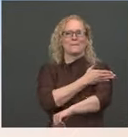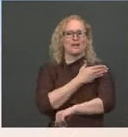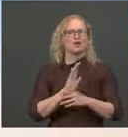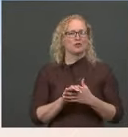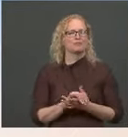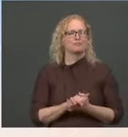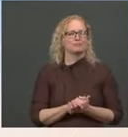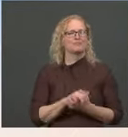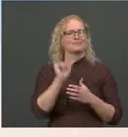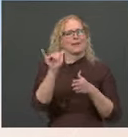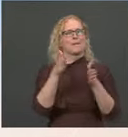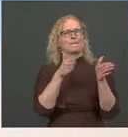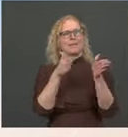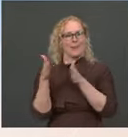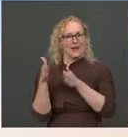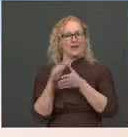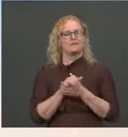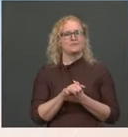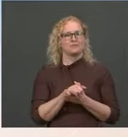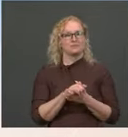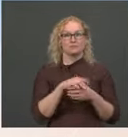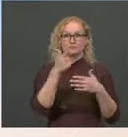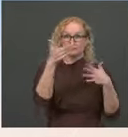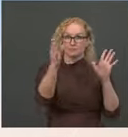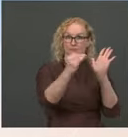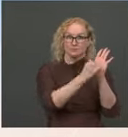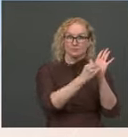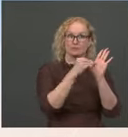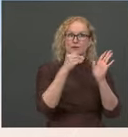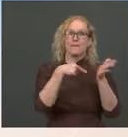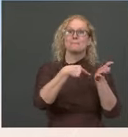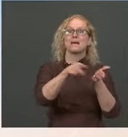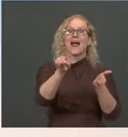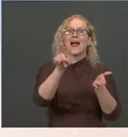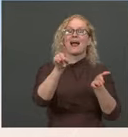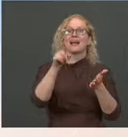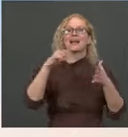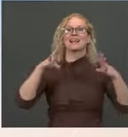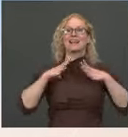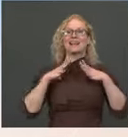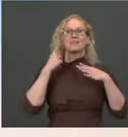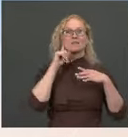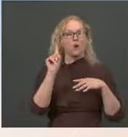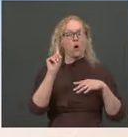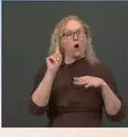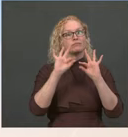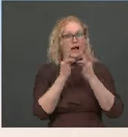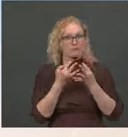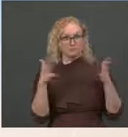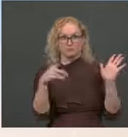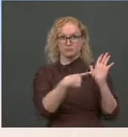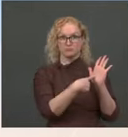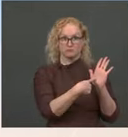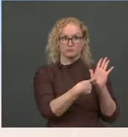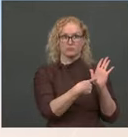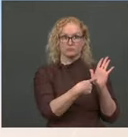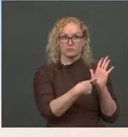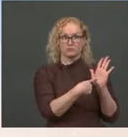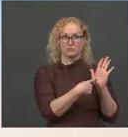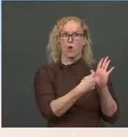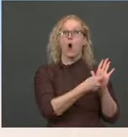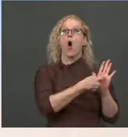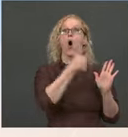also have added, they've raised the limit on state and local tax deduction. all year, the White House has been saying that that would be